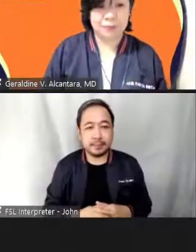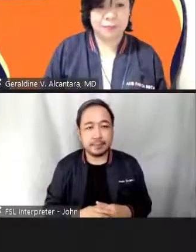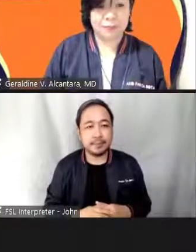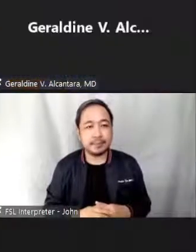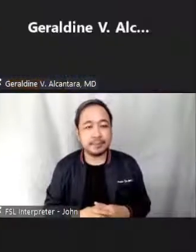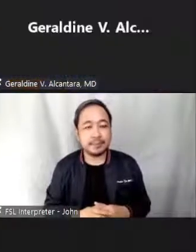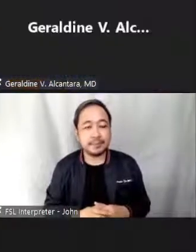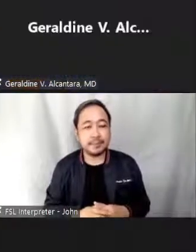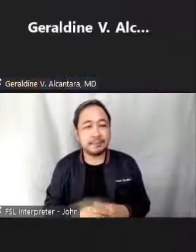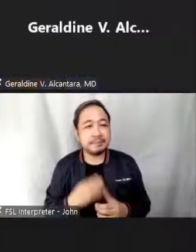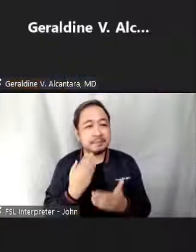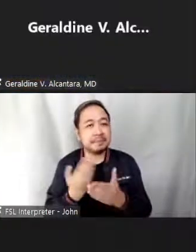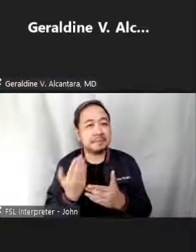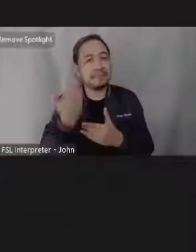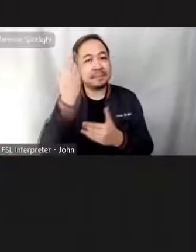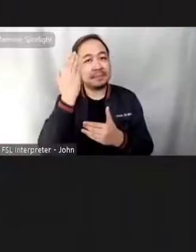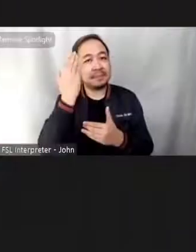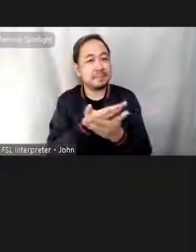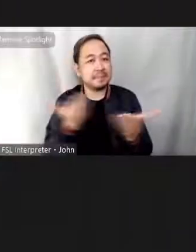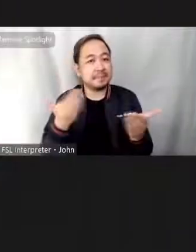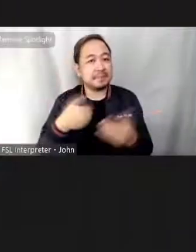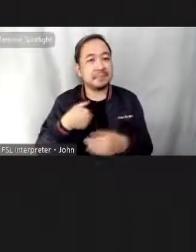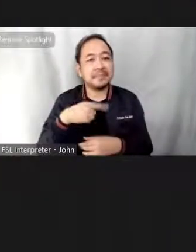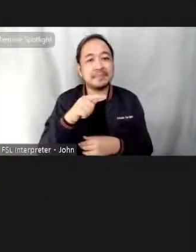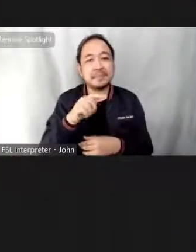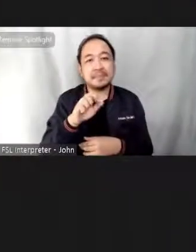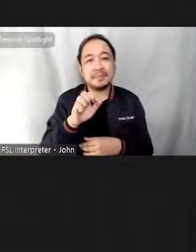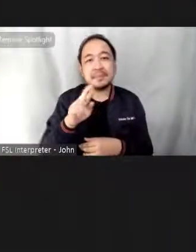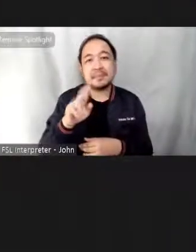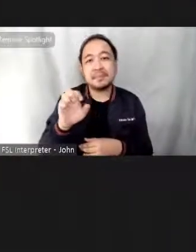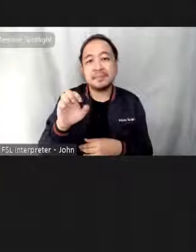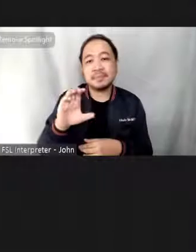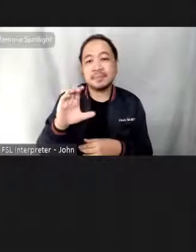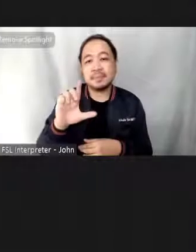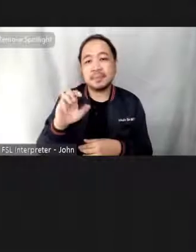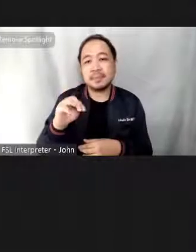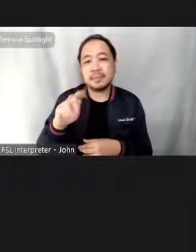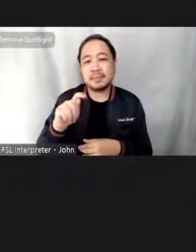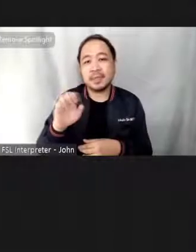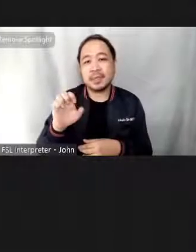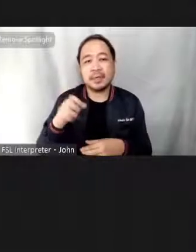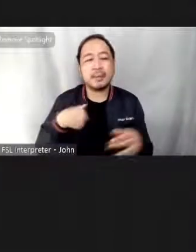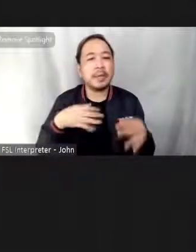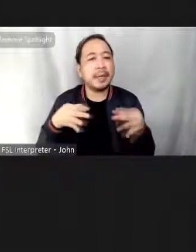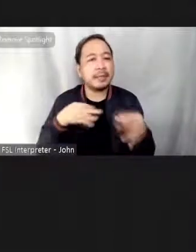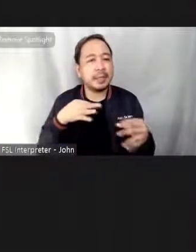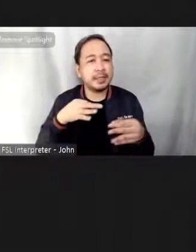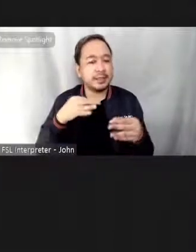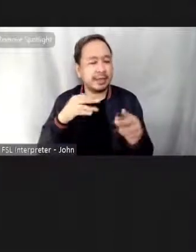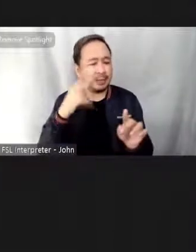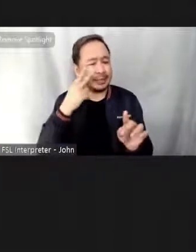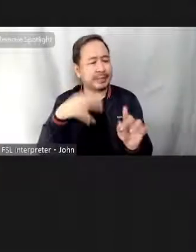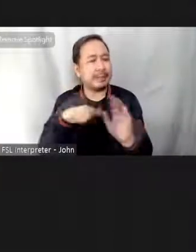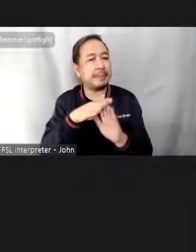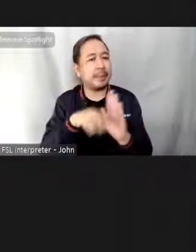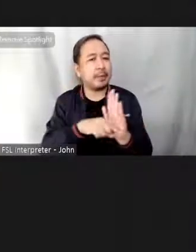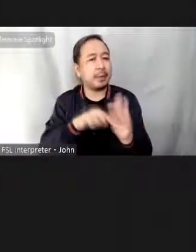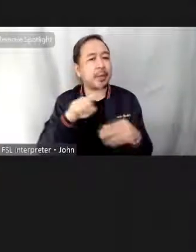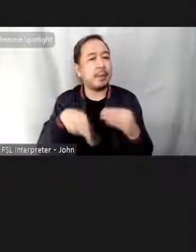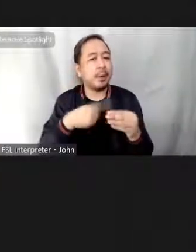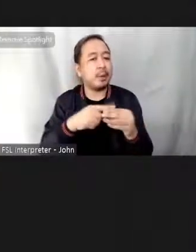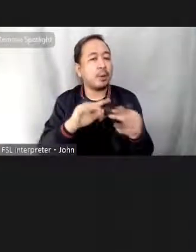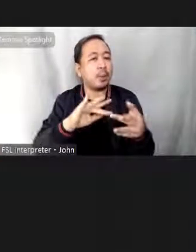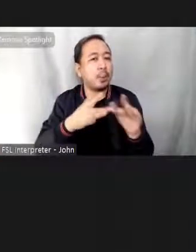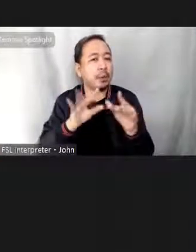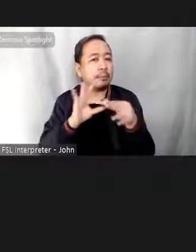Good day, everyone. I am Tere Clemente, and I will share with you an overview of the web-based Women and Children Protection